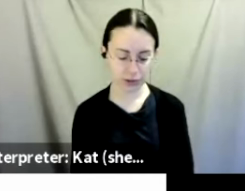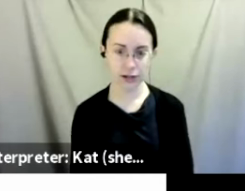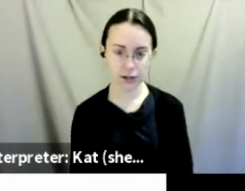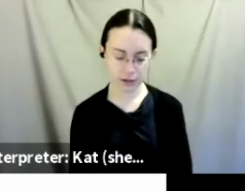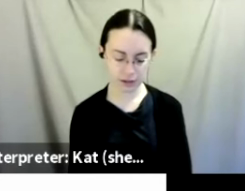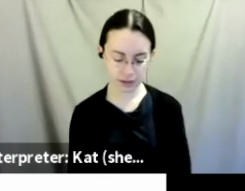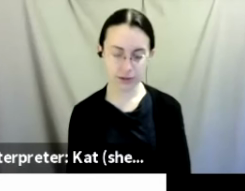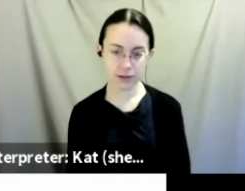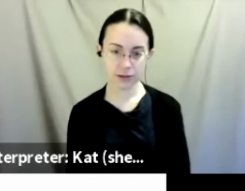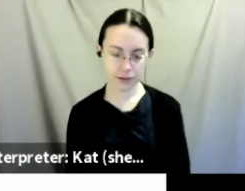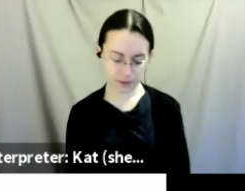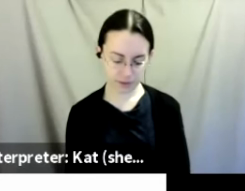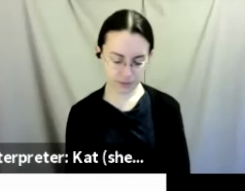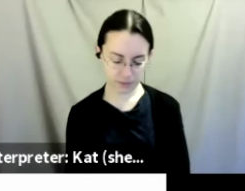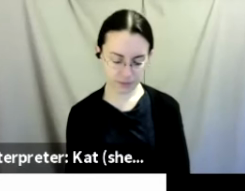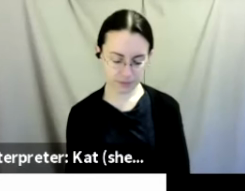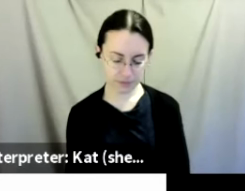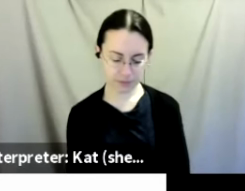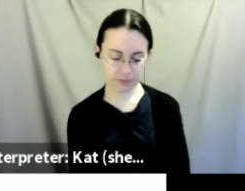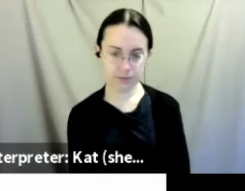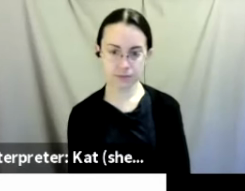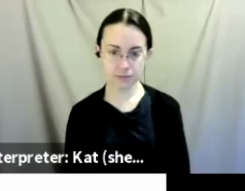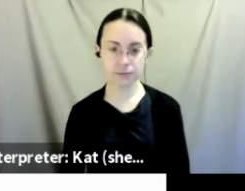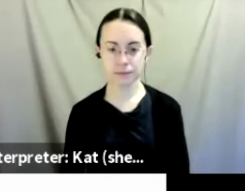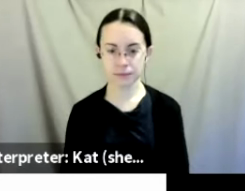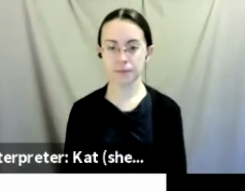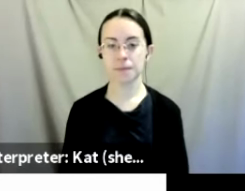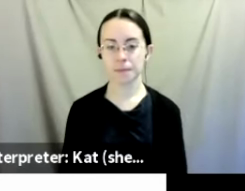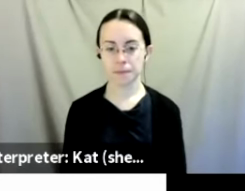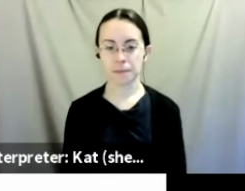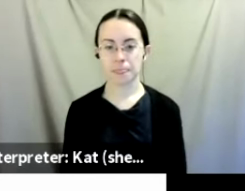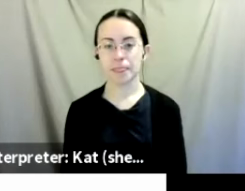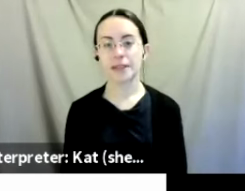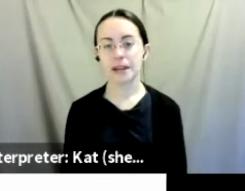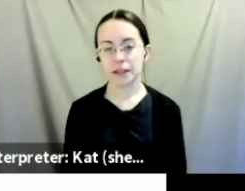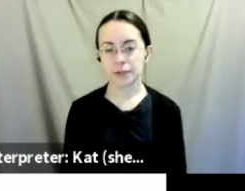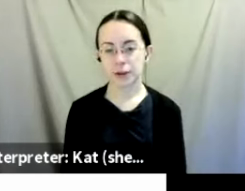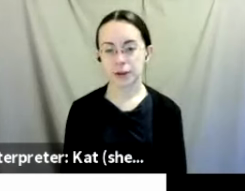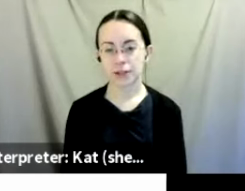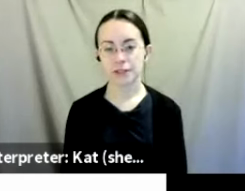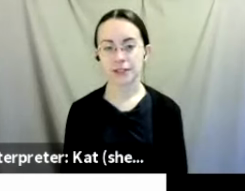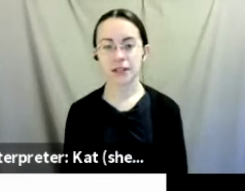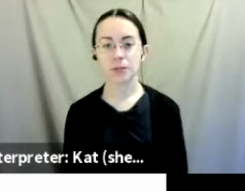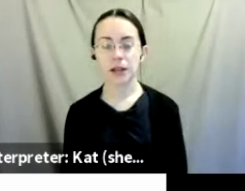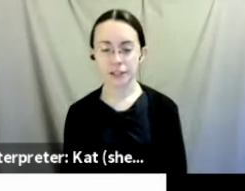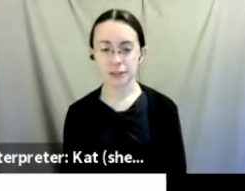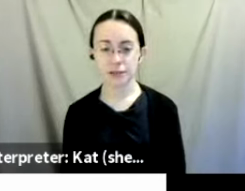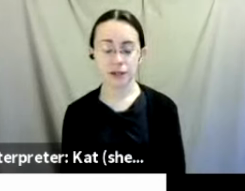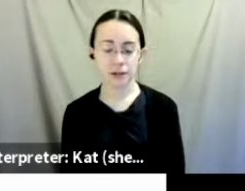their healthcare. And that lack of health